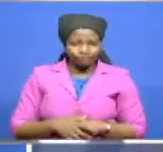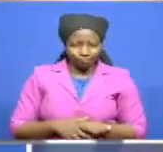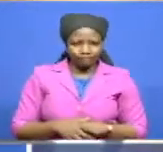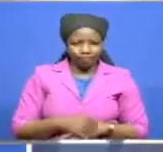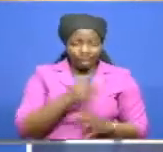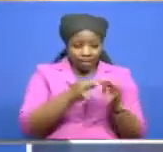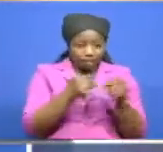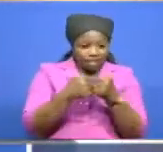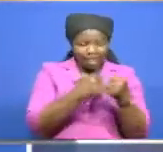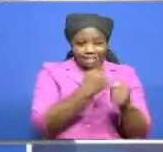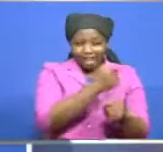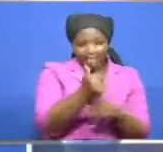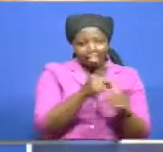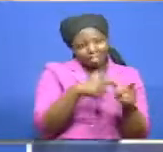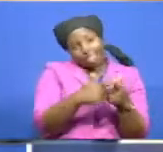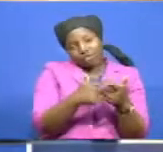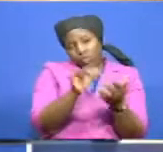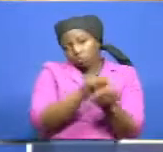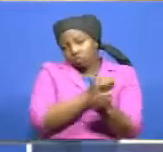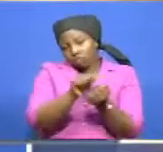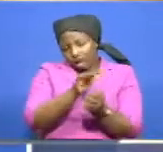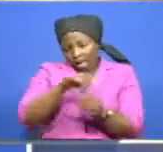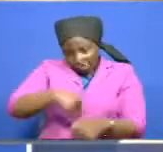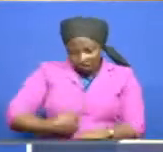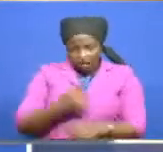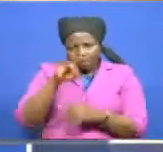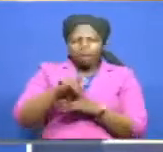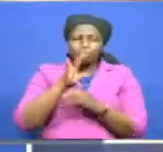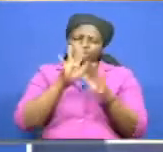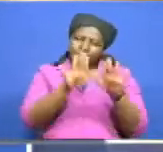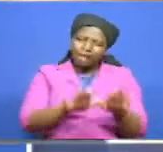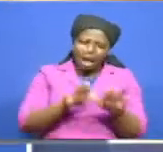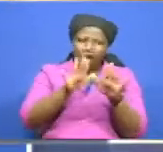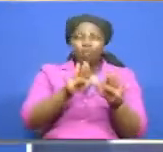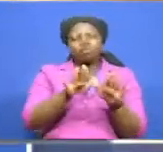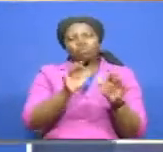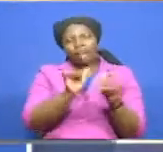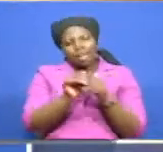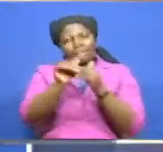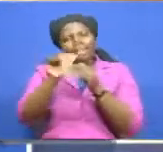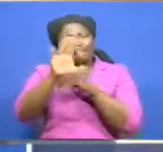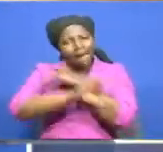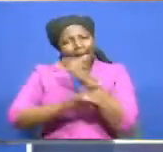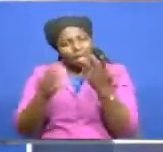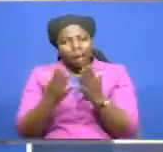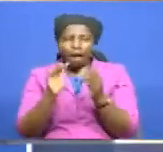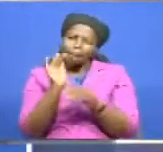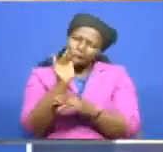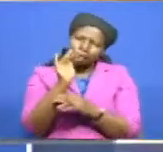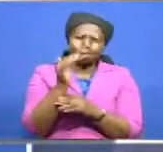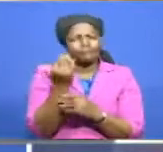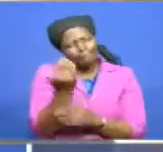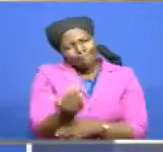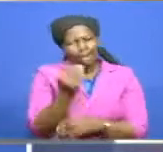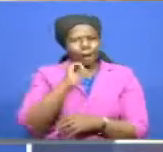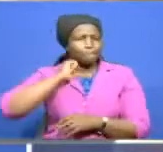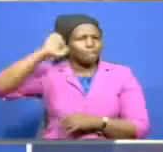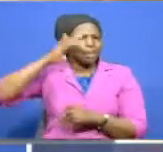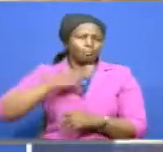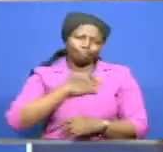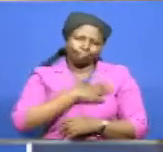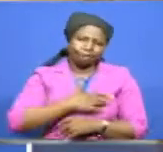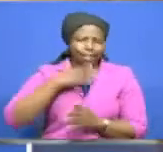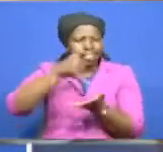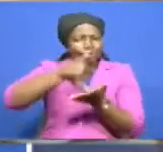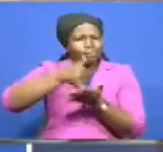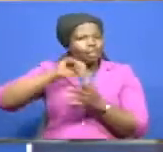sight. We must be careful with where we're taking our country. And I have asked and begged politicians, please leave Nairobi youth out of